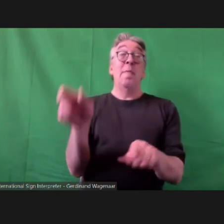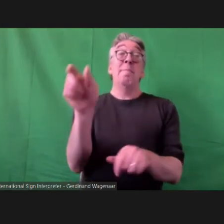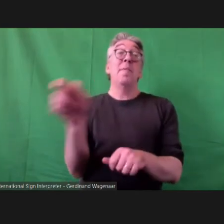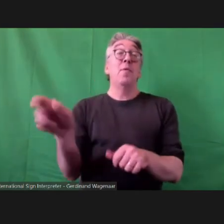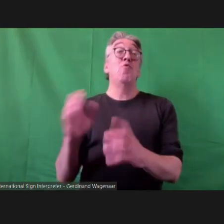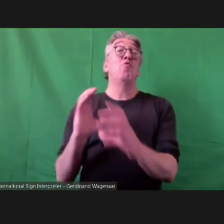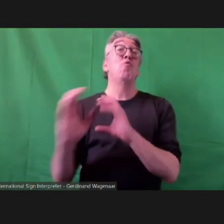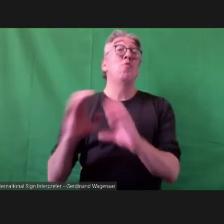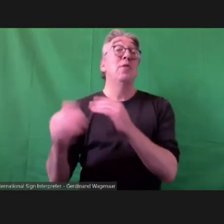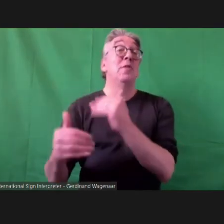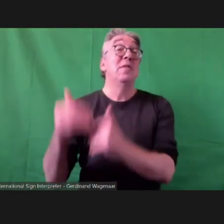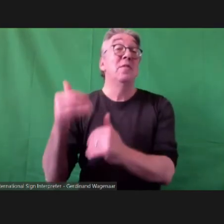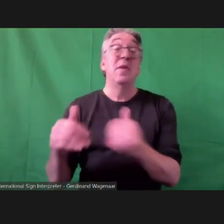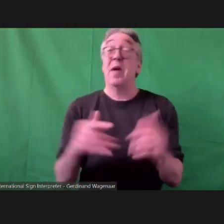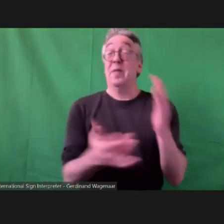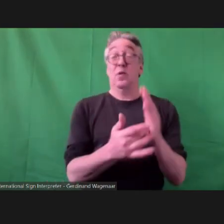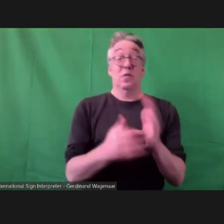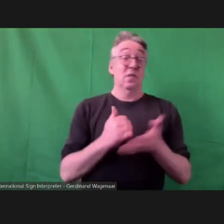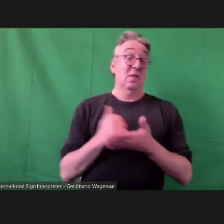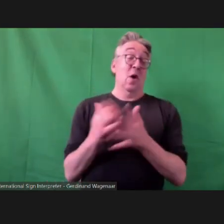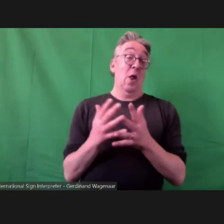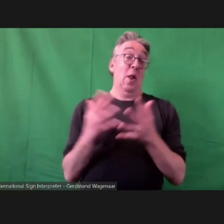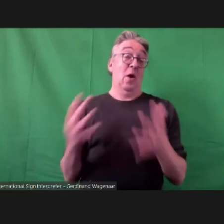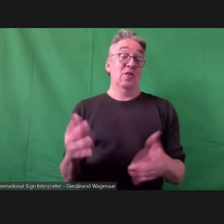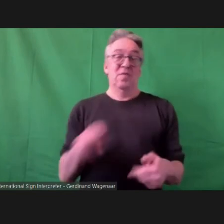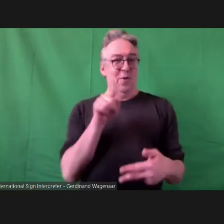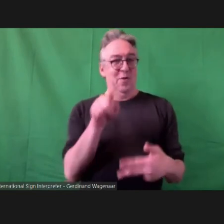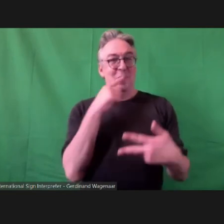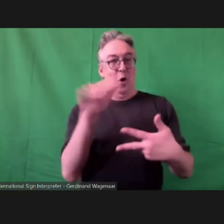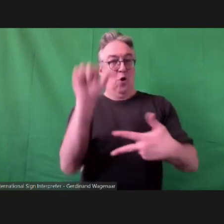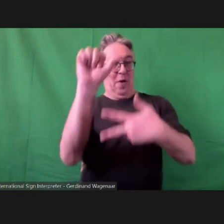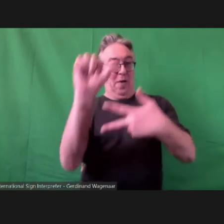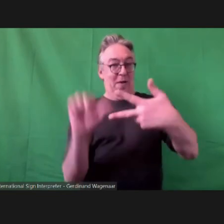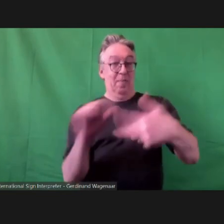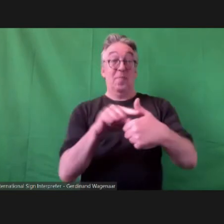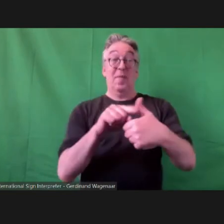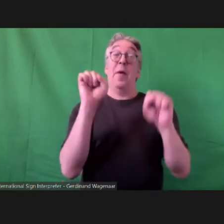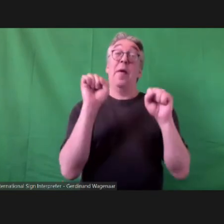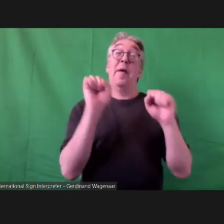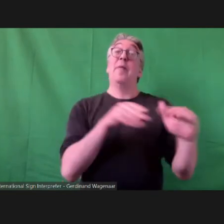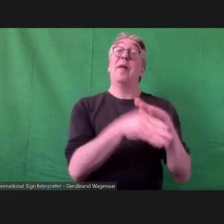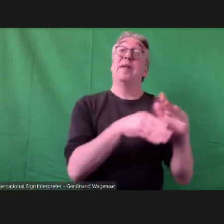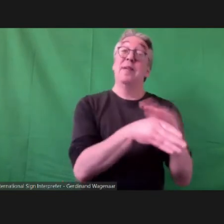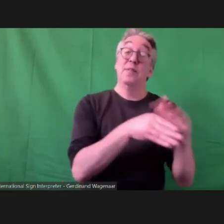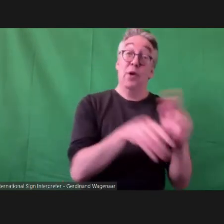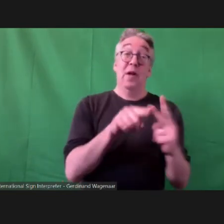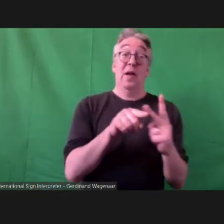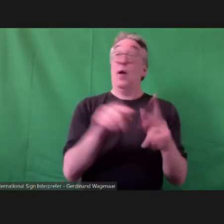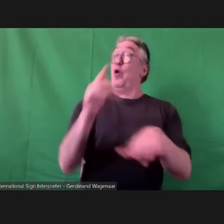disabilities. And I just wanted to pick up on the three A's, accessibility, affordability, and availability, really